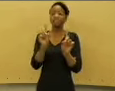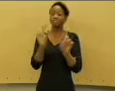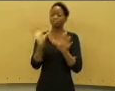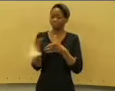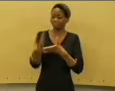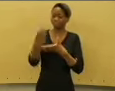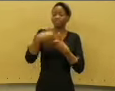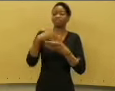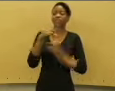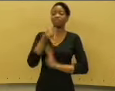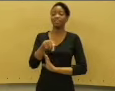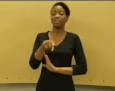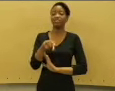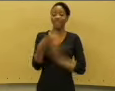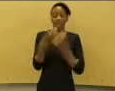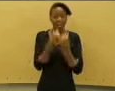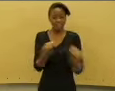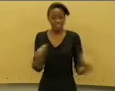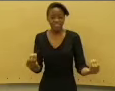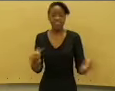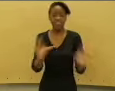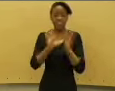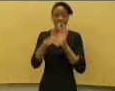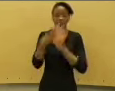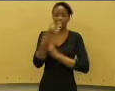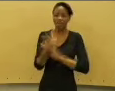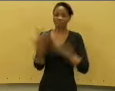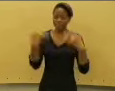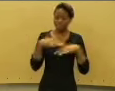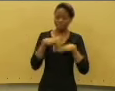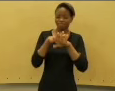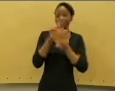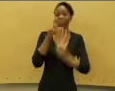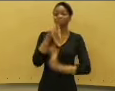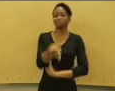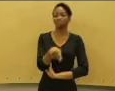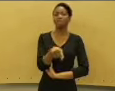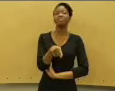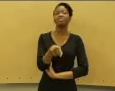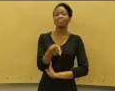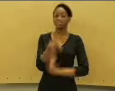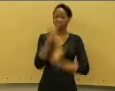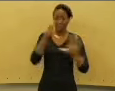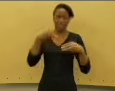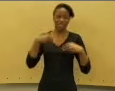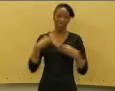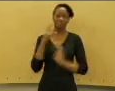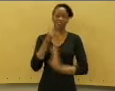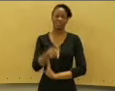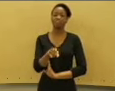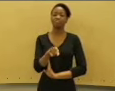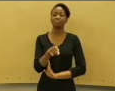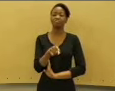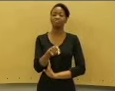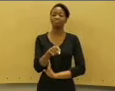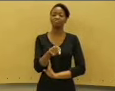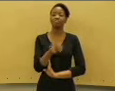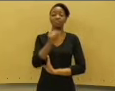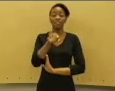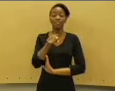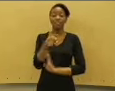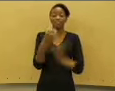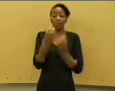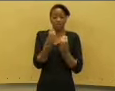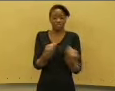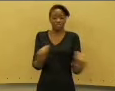accommodate disabled children who are coming into themselves. Because oftentimes, not even as children, as